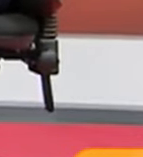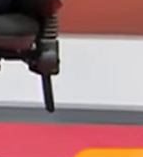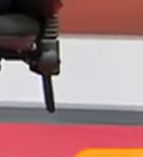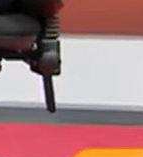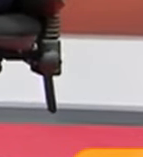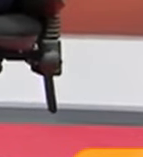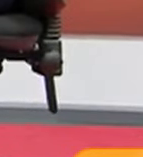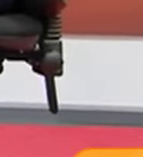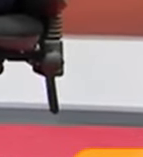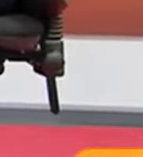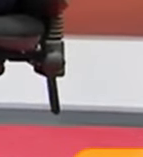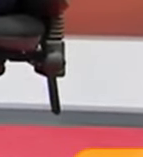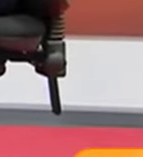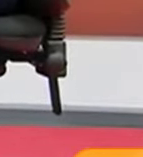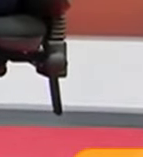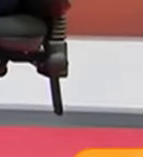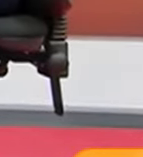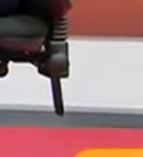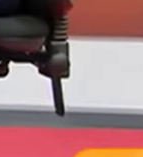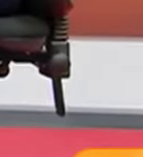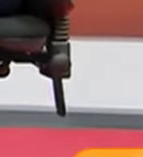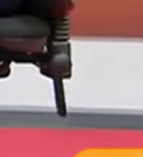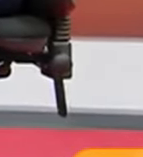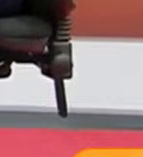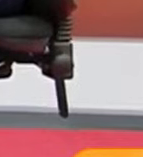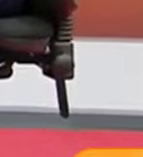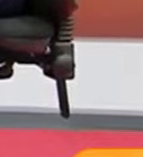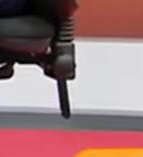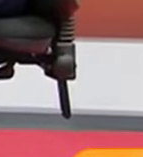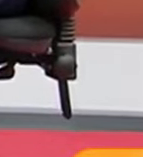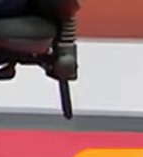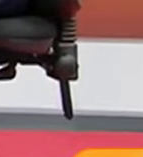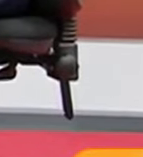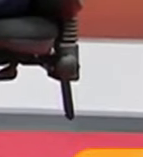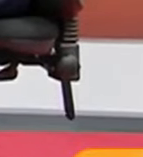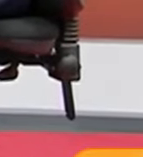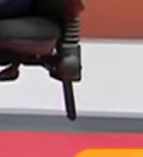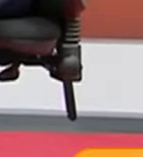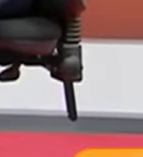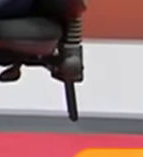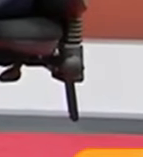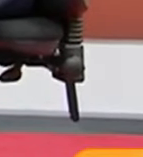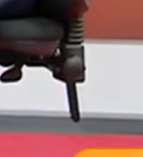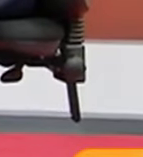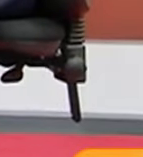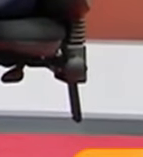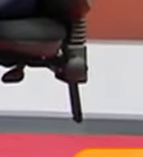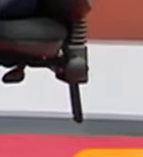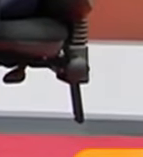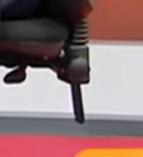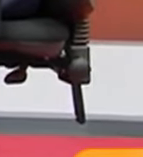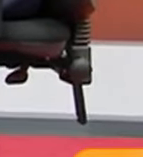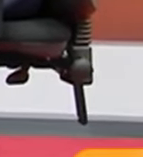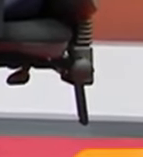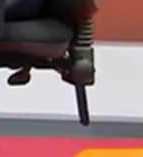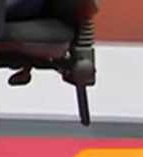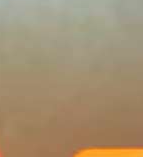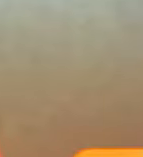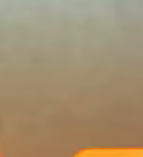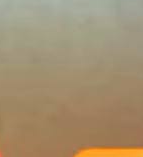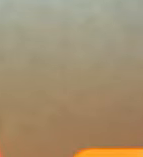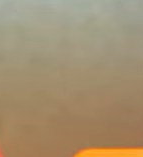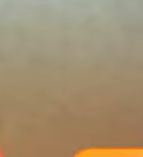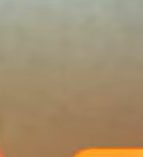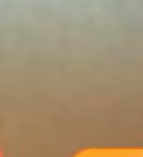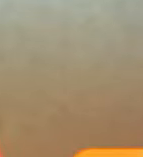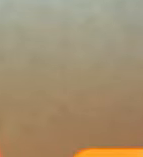are not in office yet. Yes. Can they procure now? Yes. The board has a